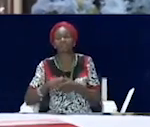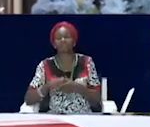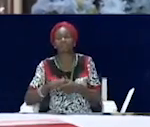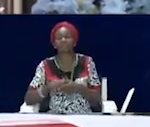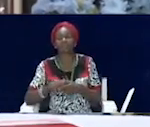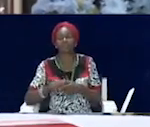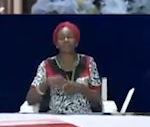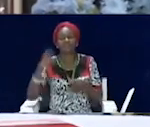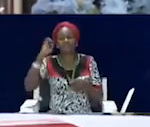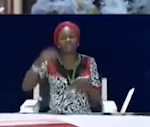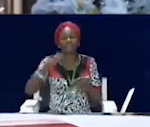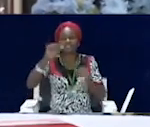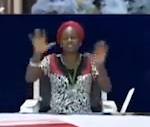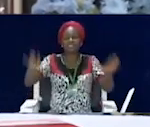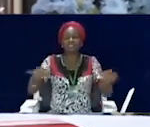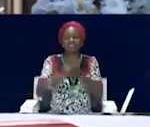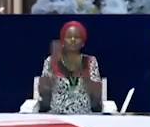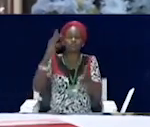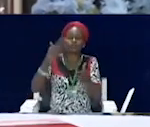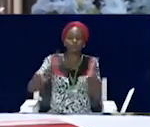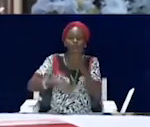He had a child that was born lame.